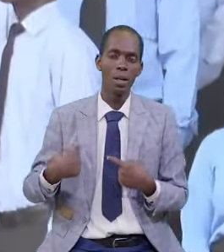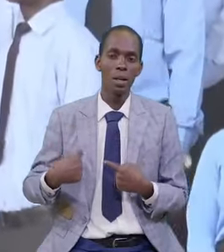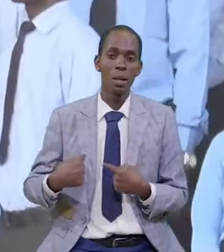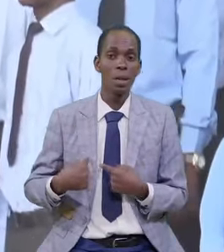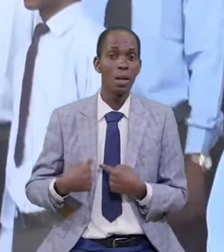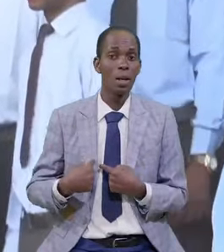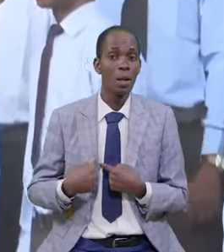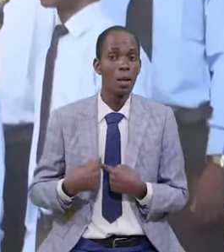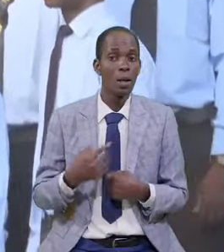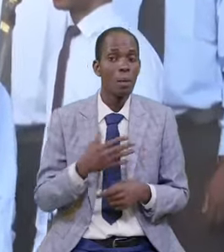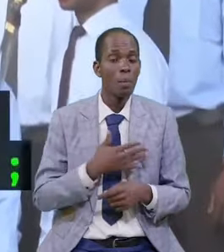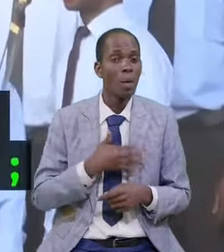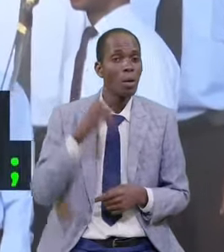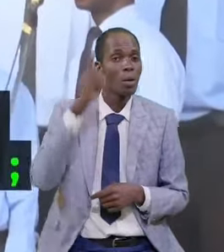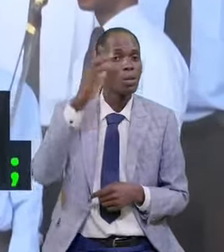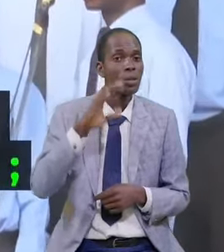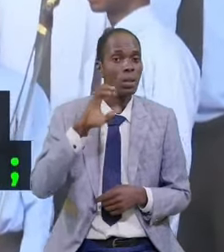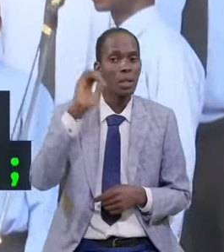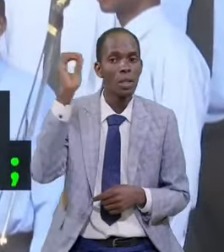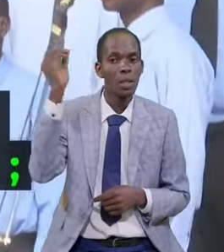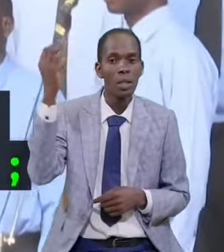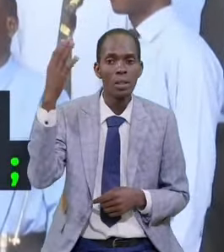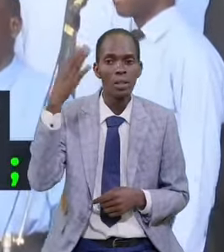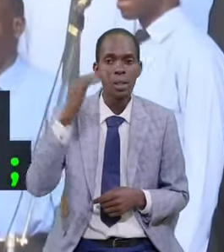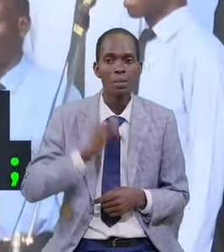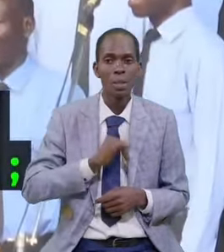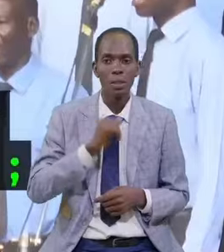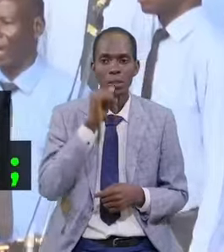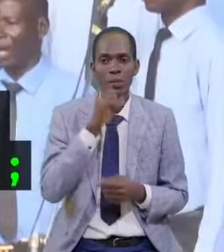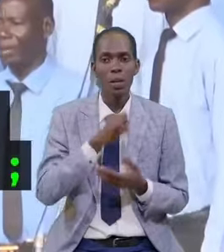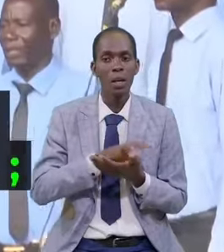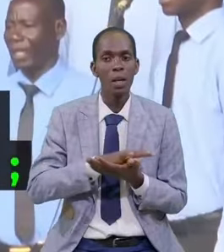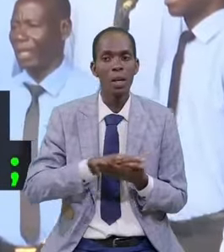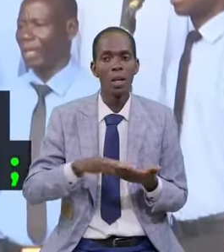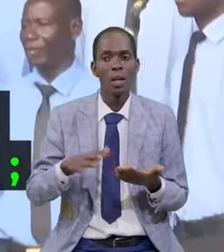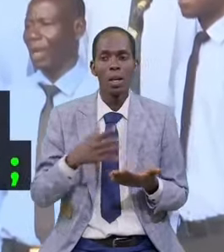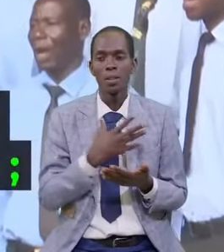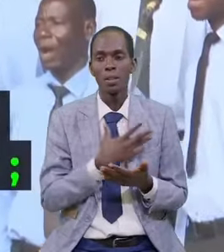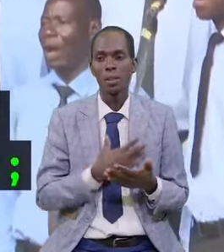heart I just praise and sanctify